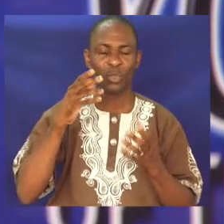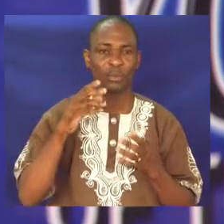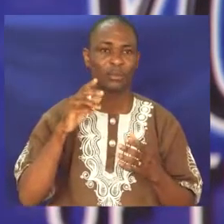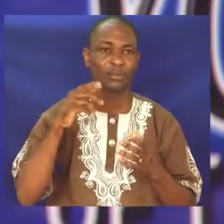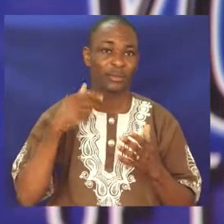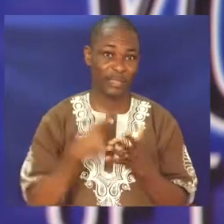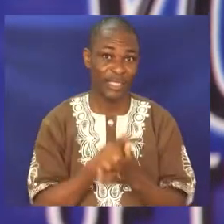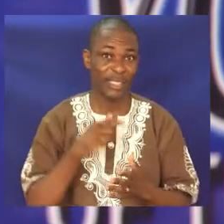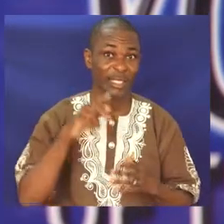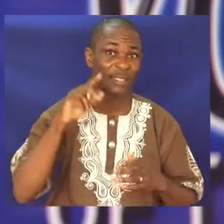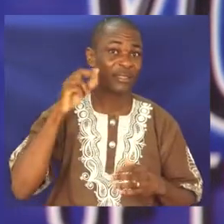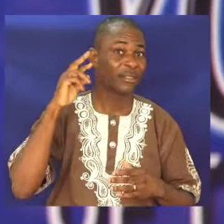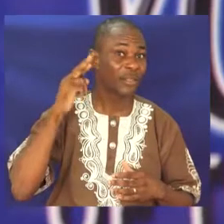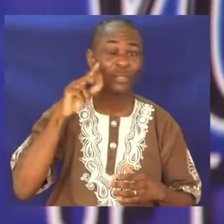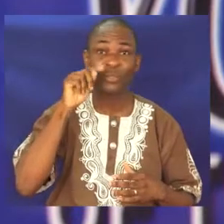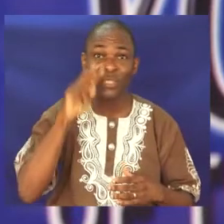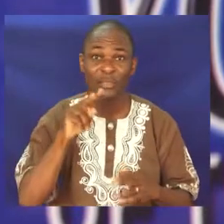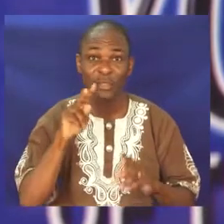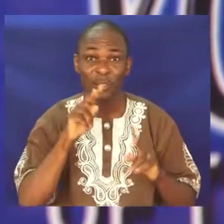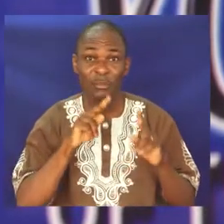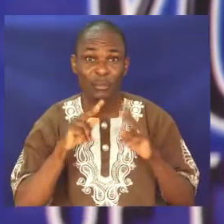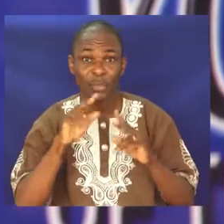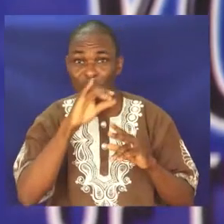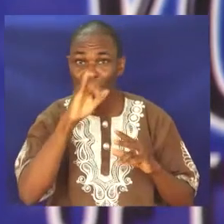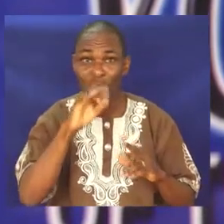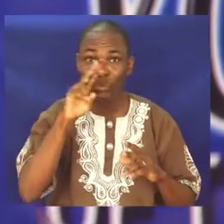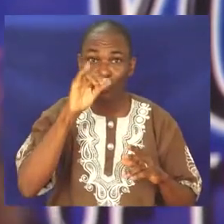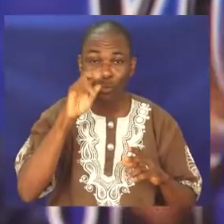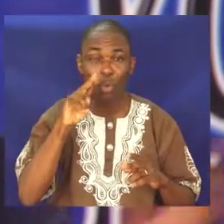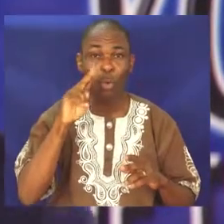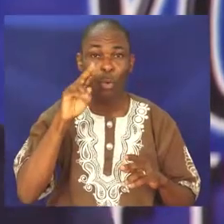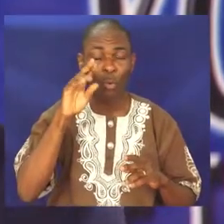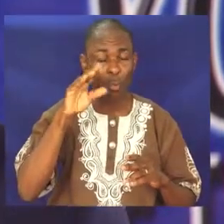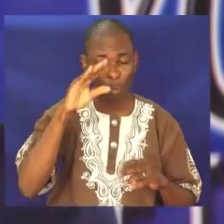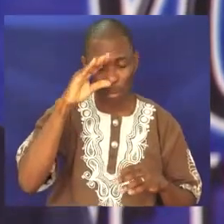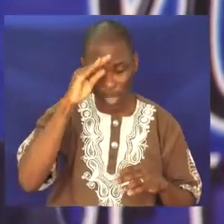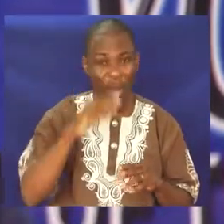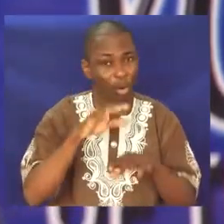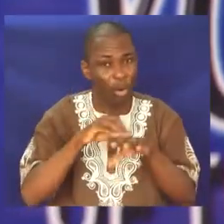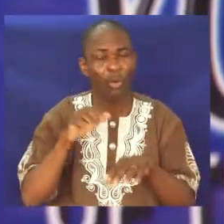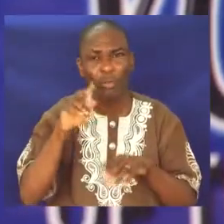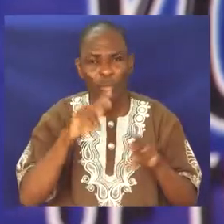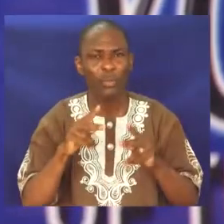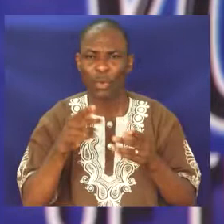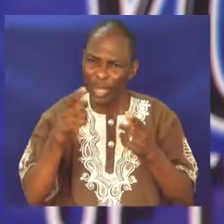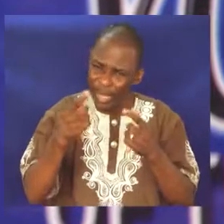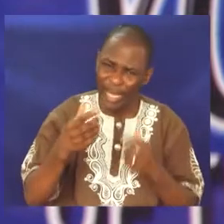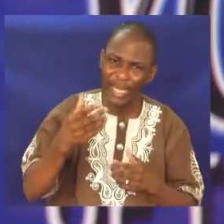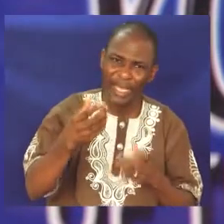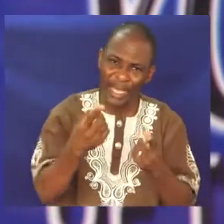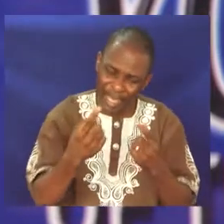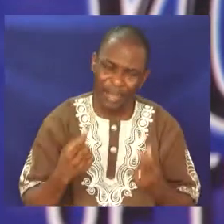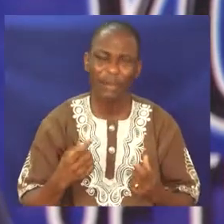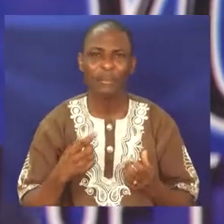sikaduro na me ye sikaduro ma ya television stations no na na kufu ado abei na na me ma wache